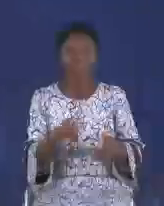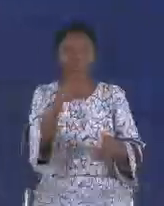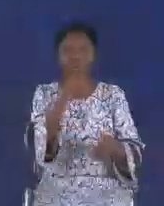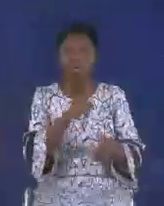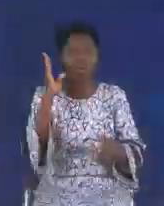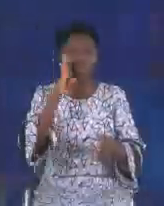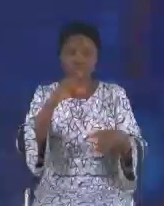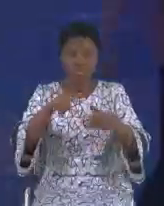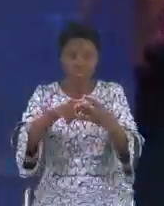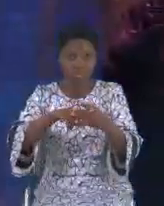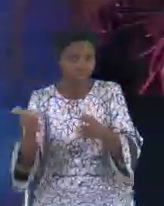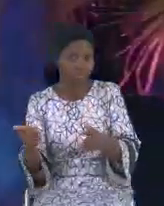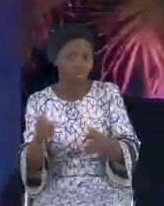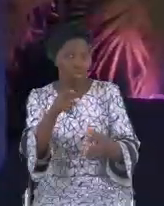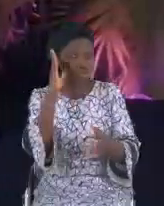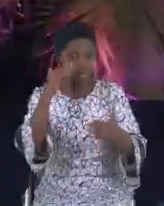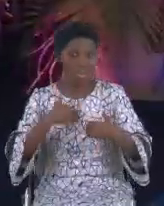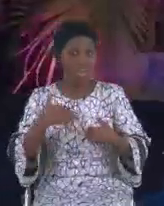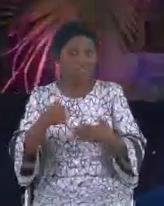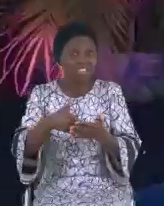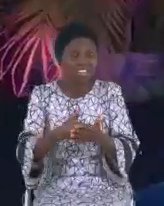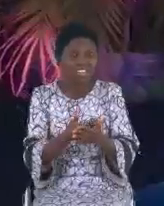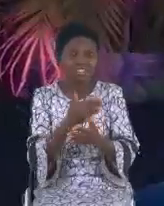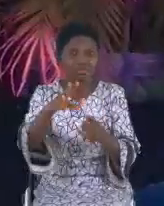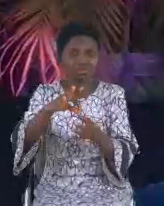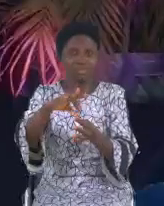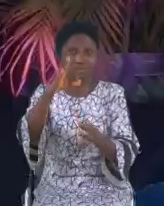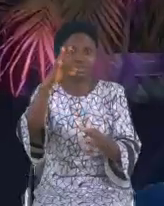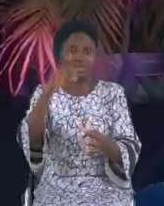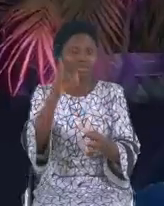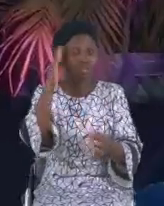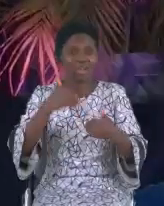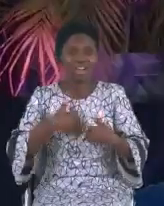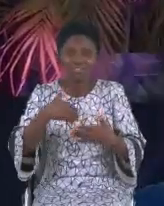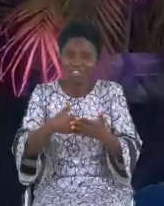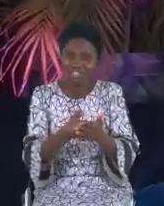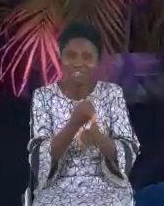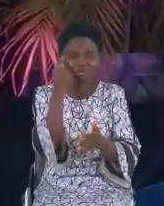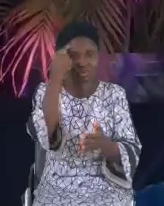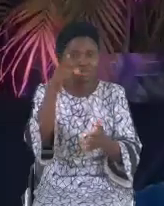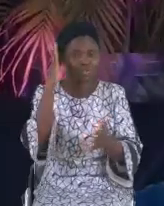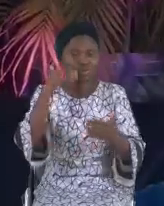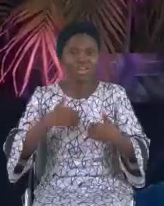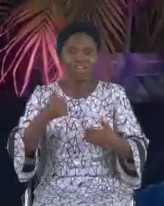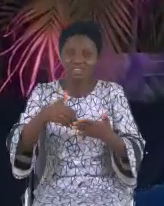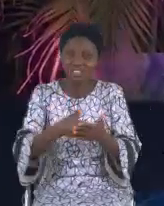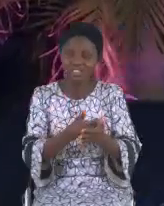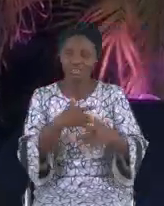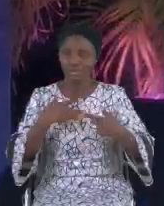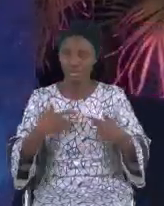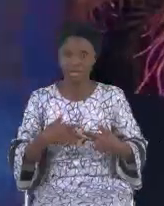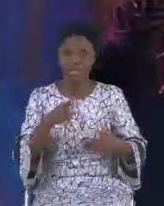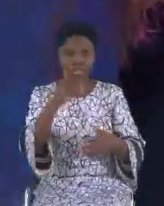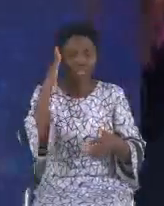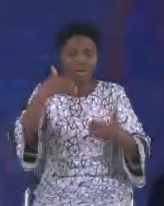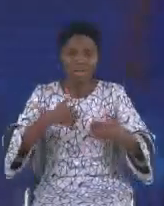a new spirit. You'll have new thoughts. You'll have a new heart. You'll have a